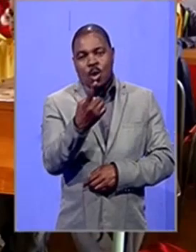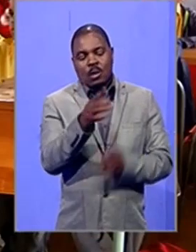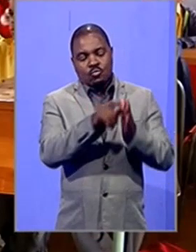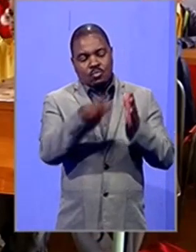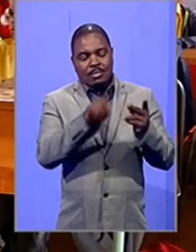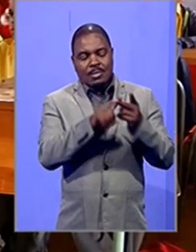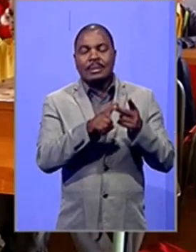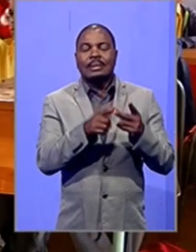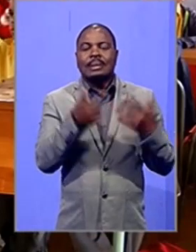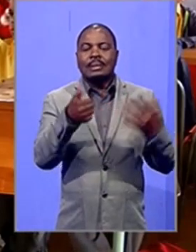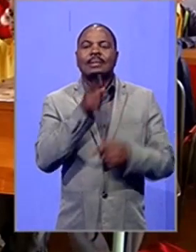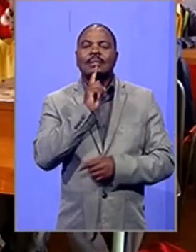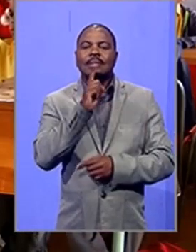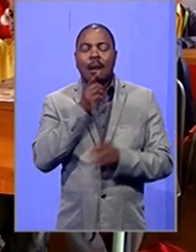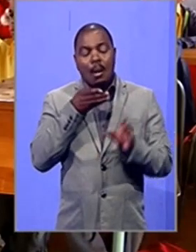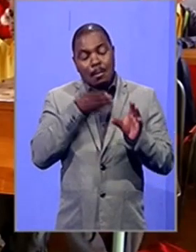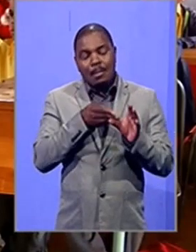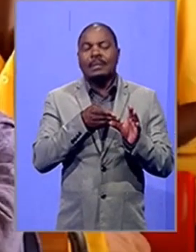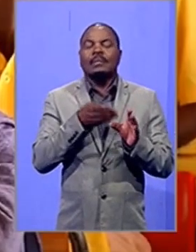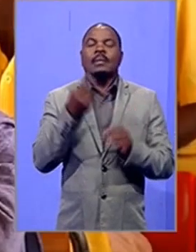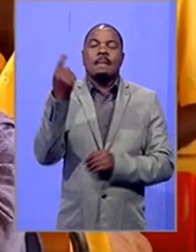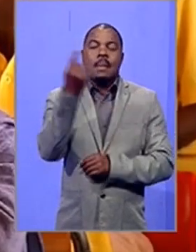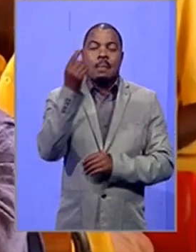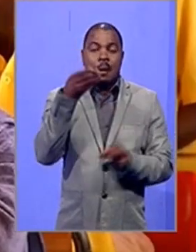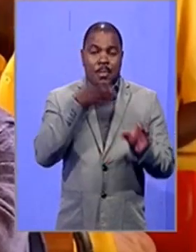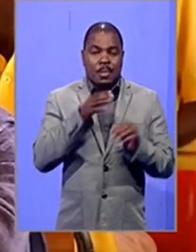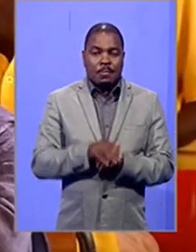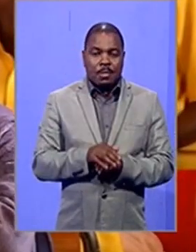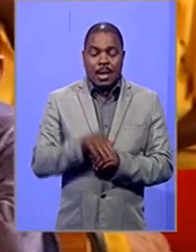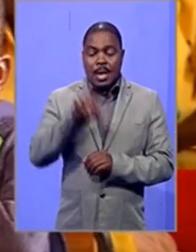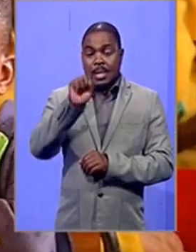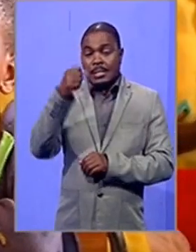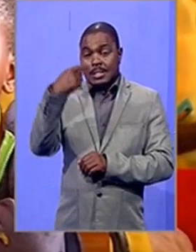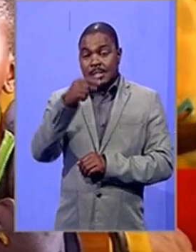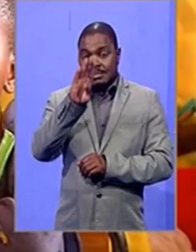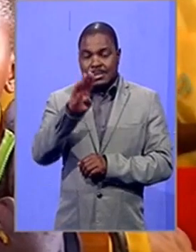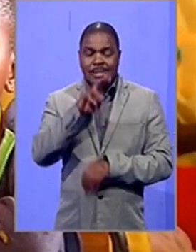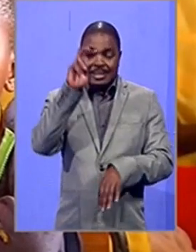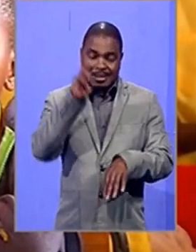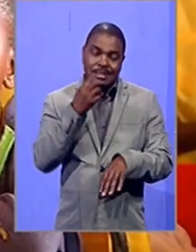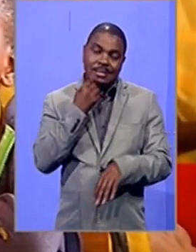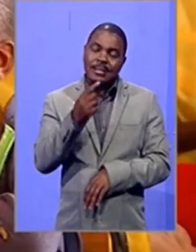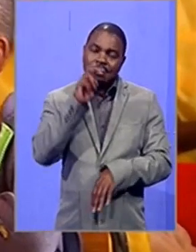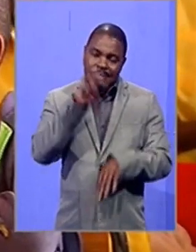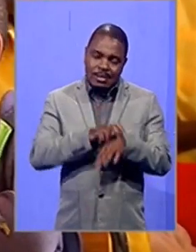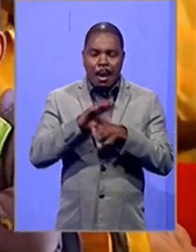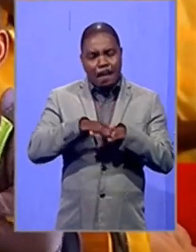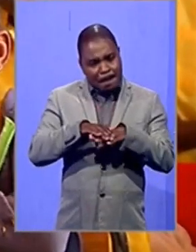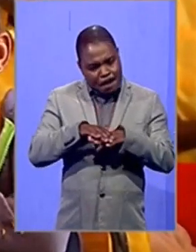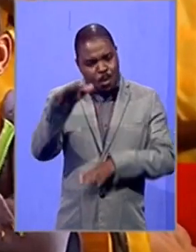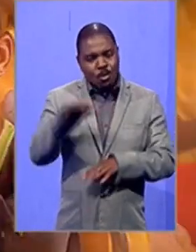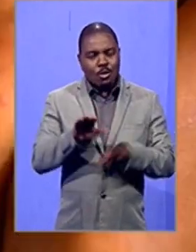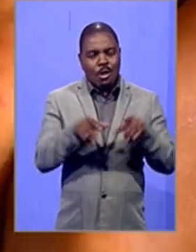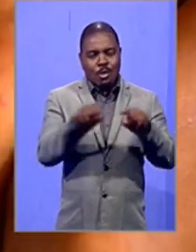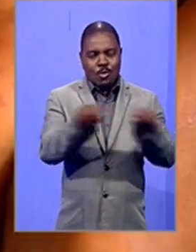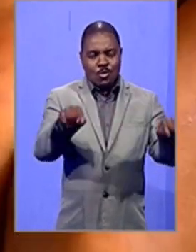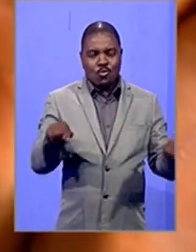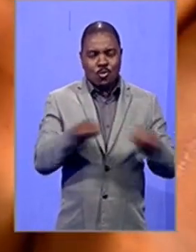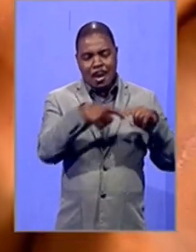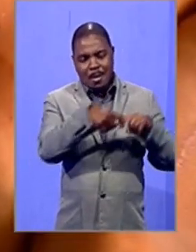ba tshela go balwa le hlogo ya sekolo. Lekgotla taolo la sekolo le re le hloka diphapoši tša go thetha tše dingwe tša tlaleletšo ka ge